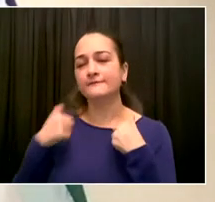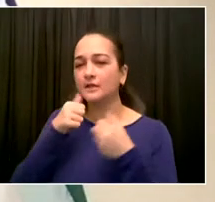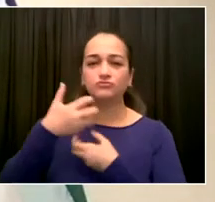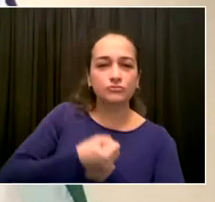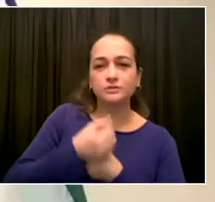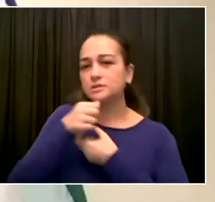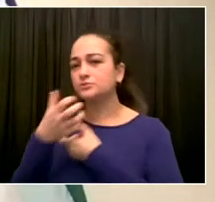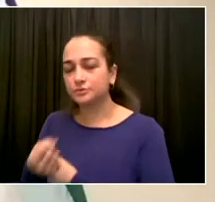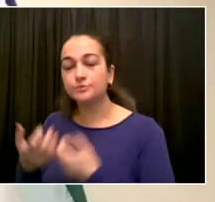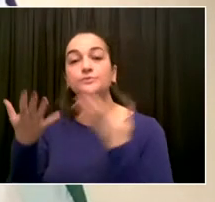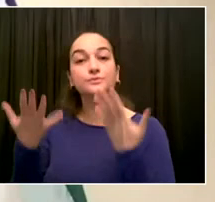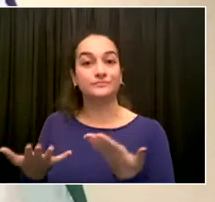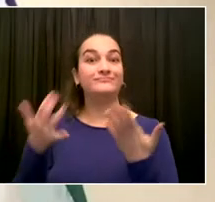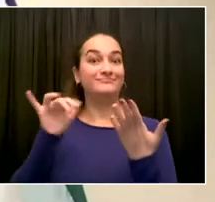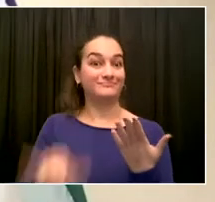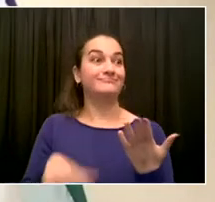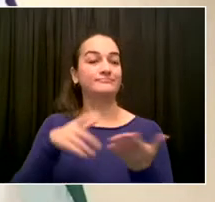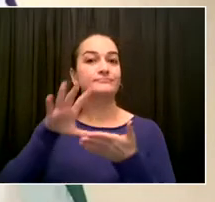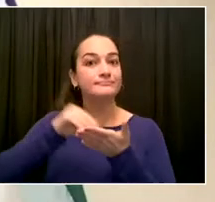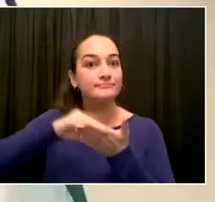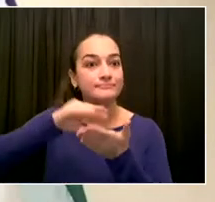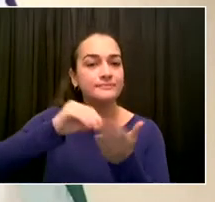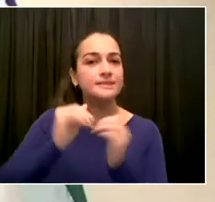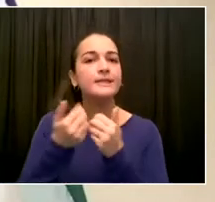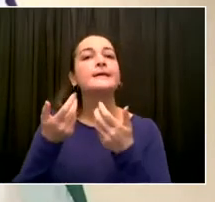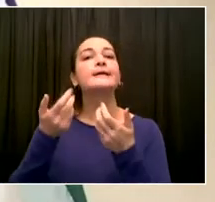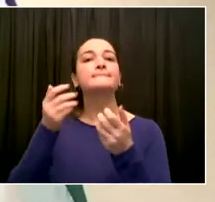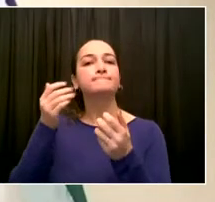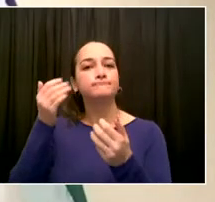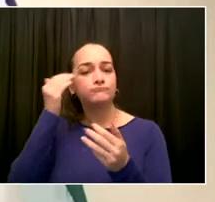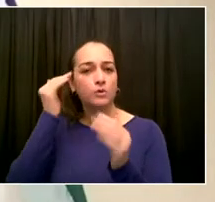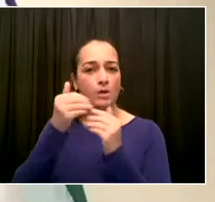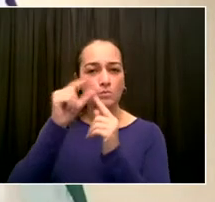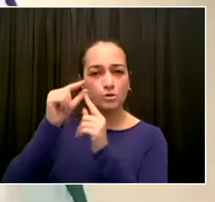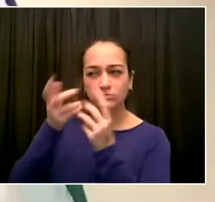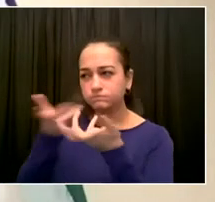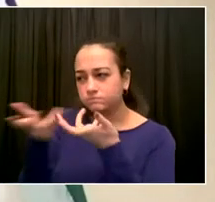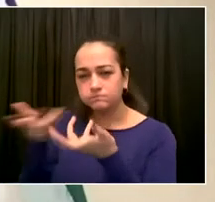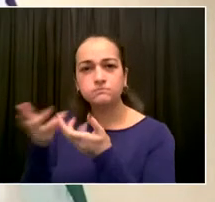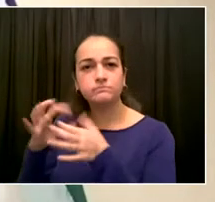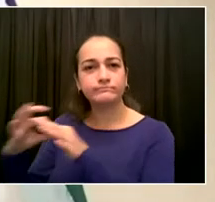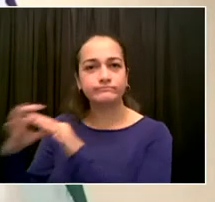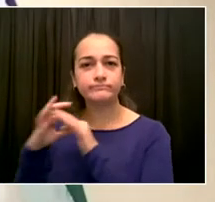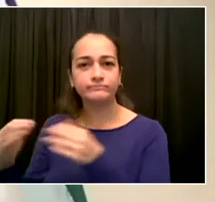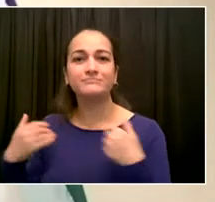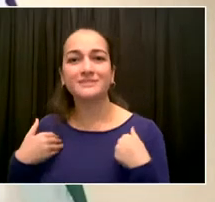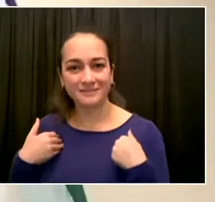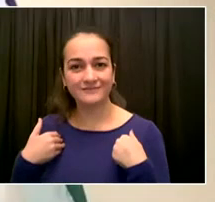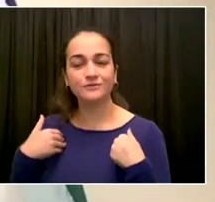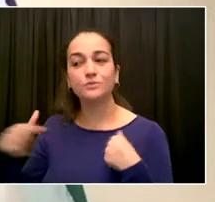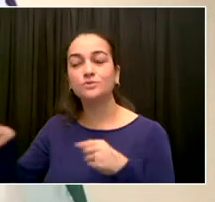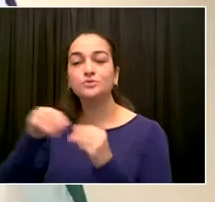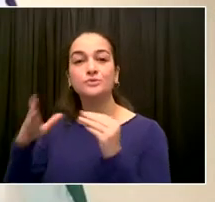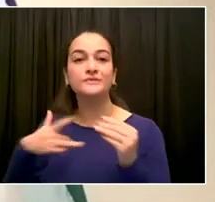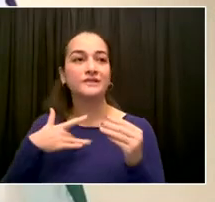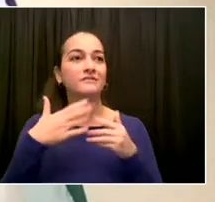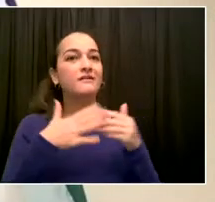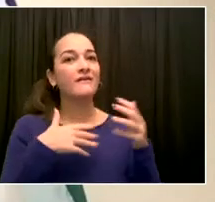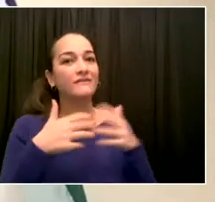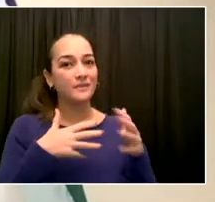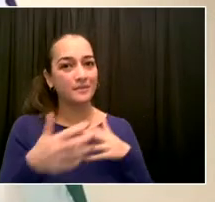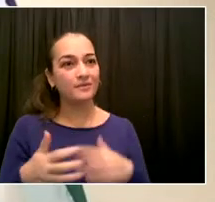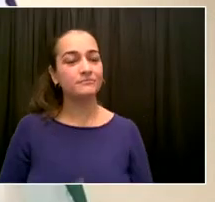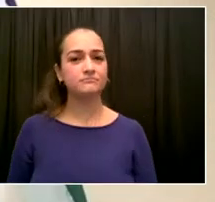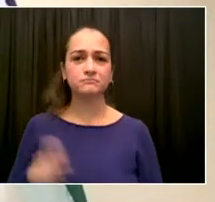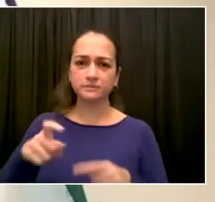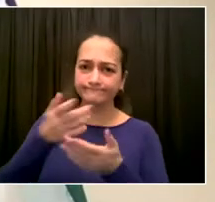there's a conversation to explain what we're doing and why we're doing it. So there's a professionalism there, there's a training mechanism, and